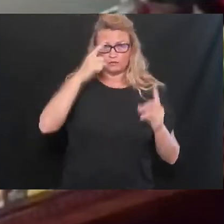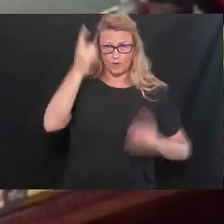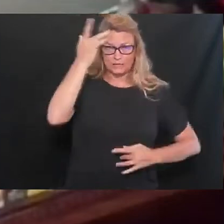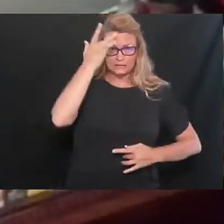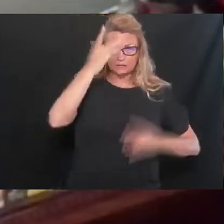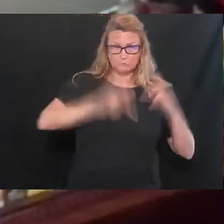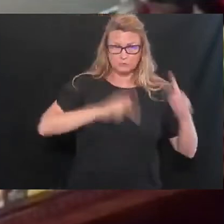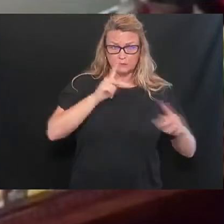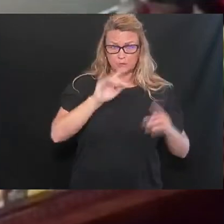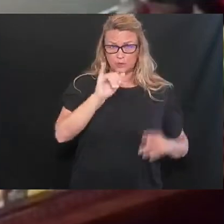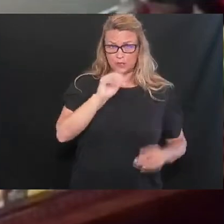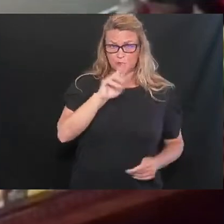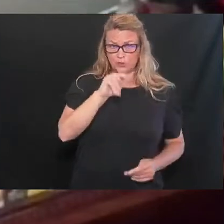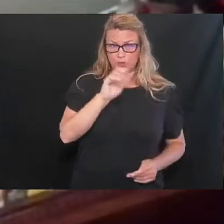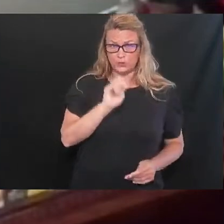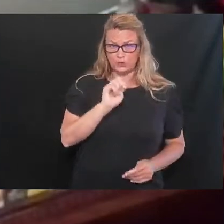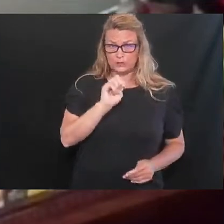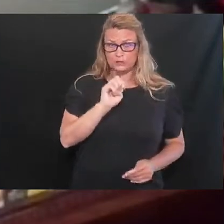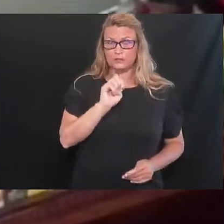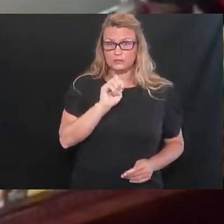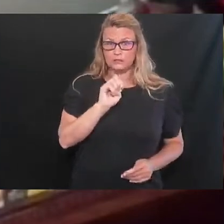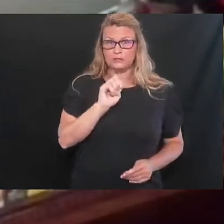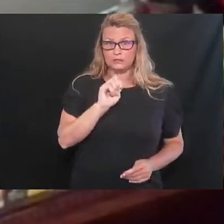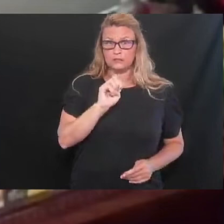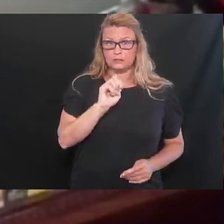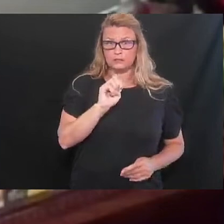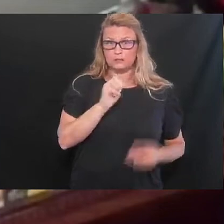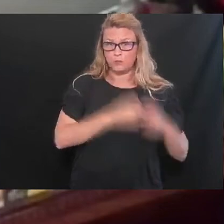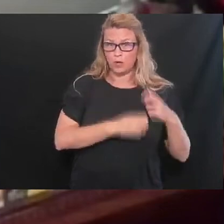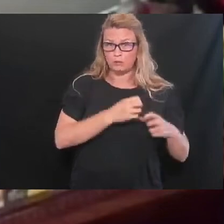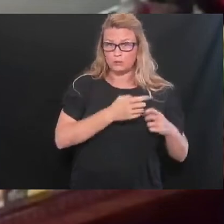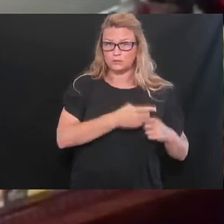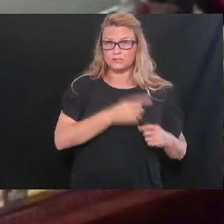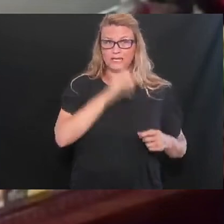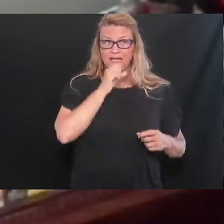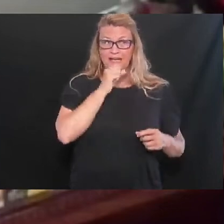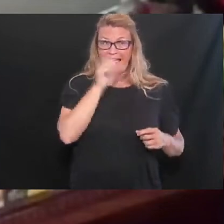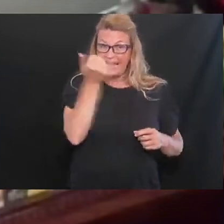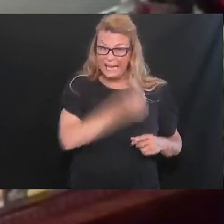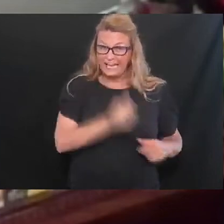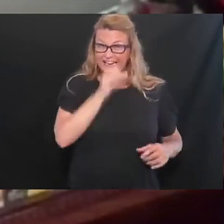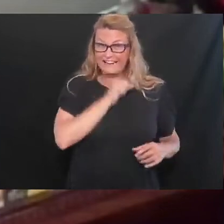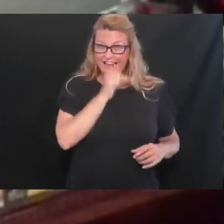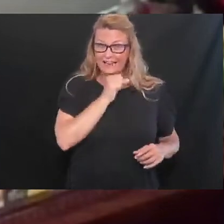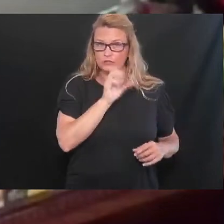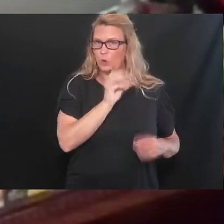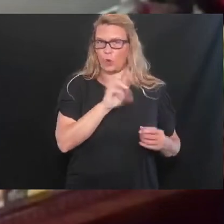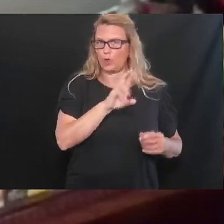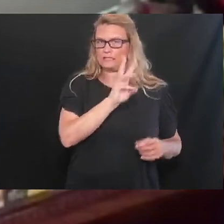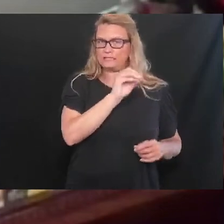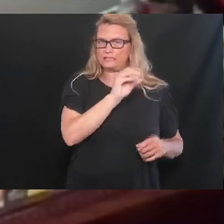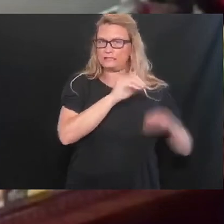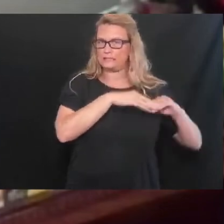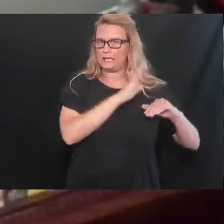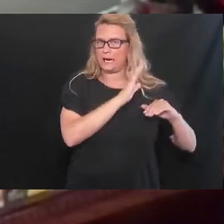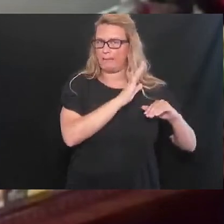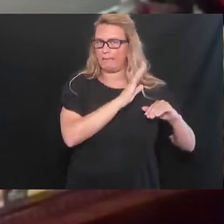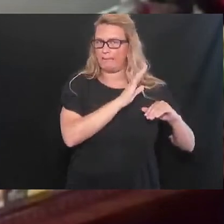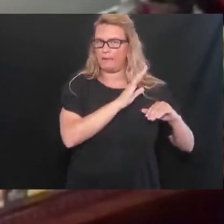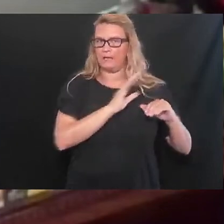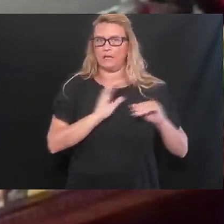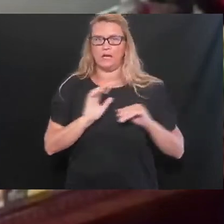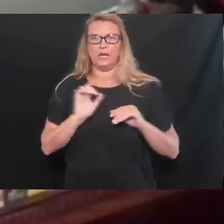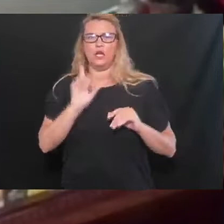And does that apply to any age or only 60 and up? And how do you get